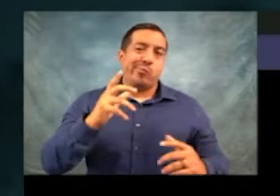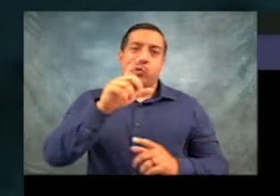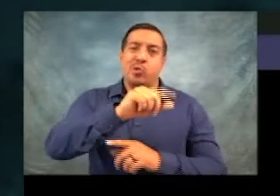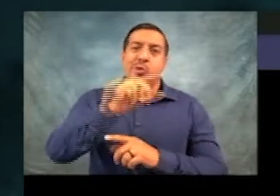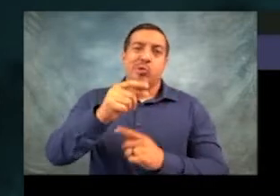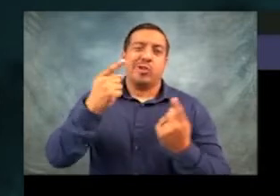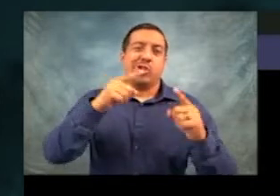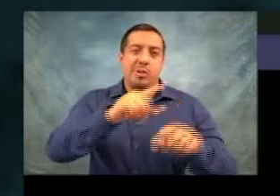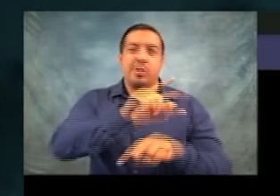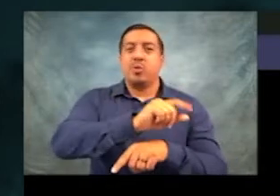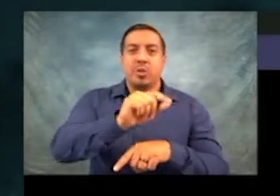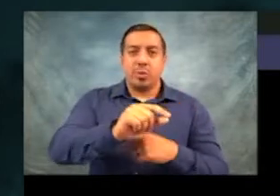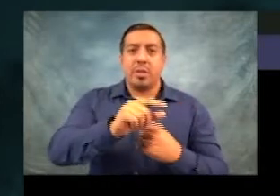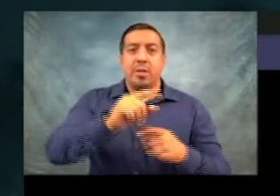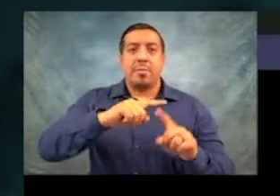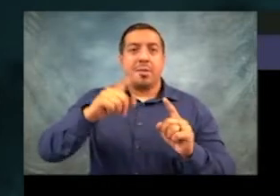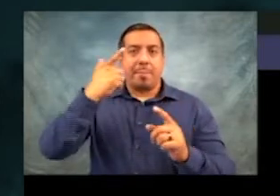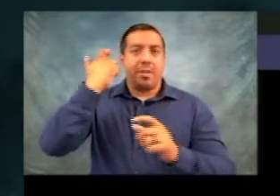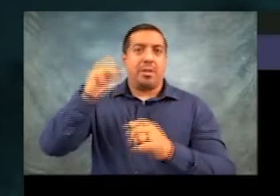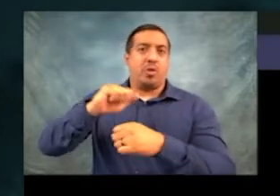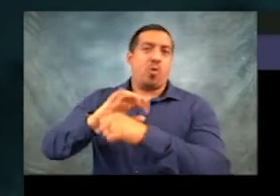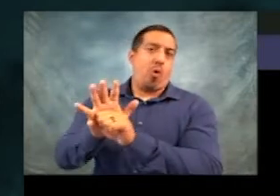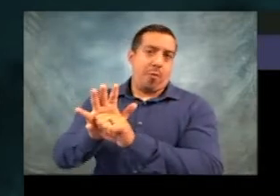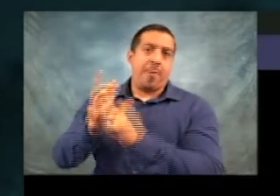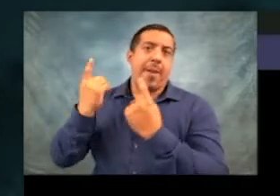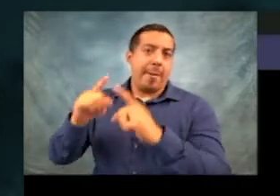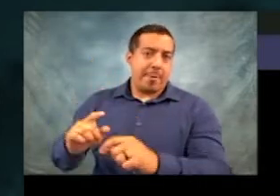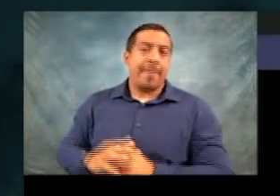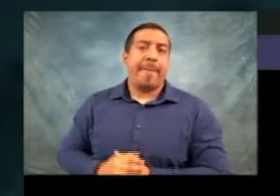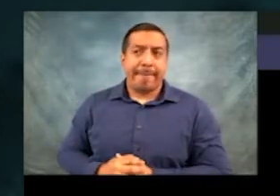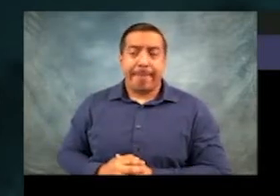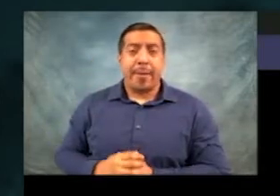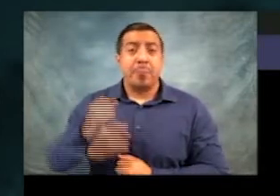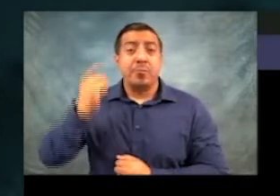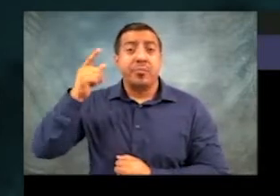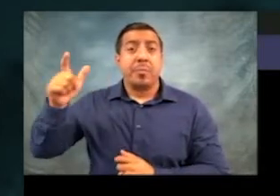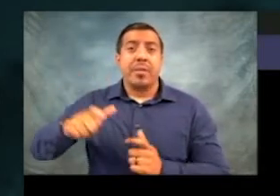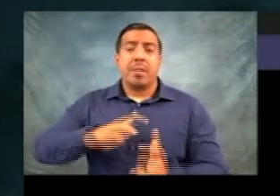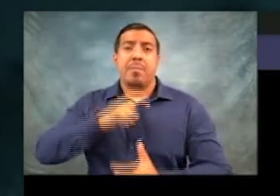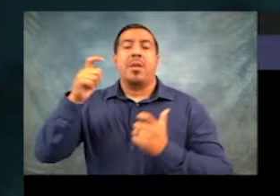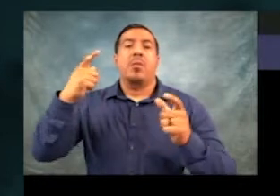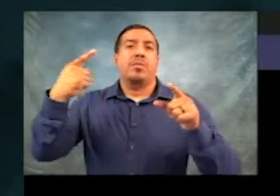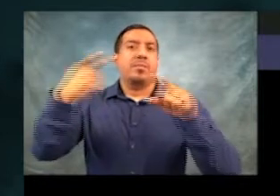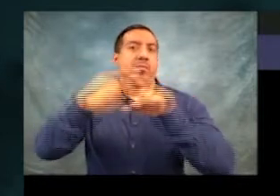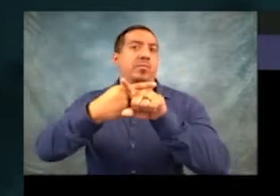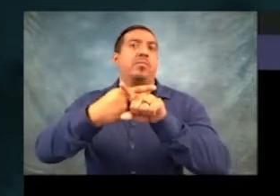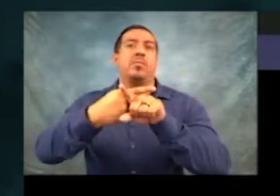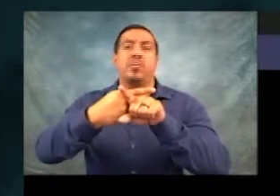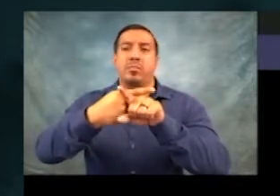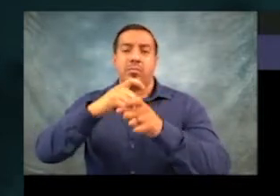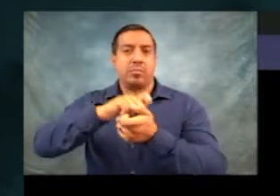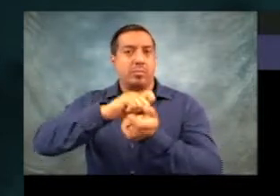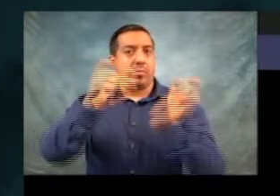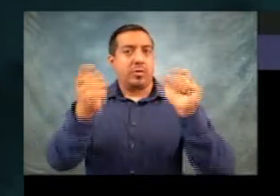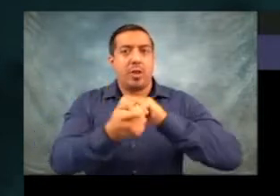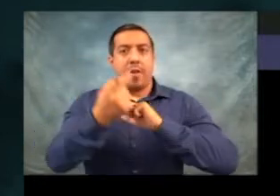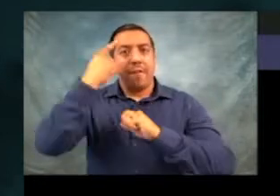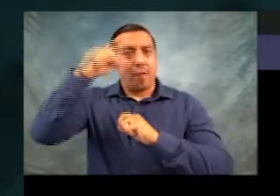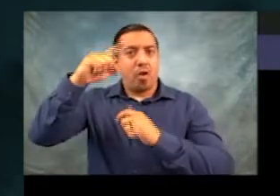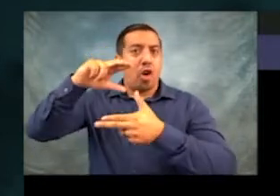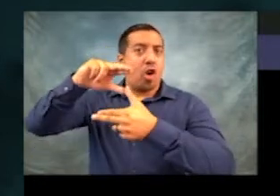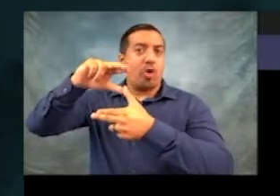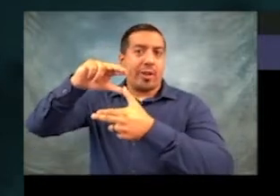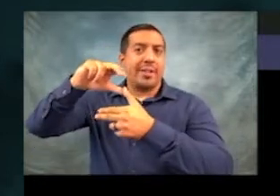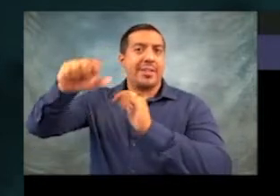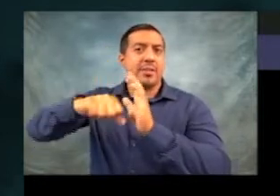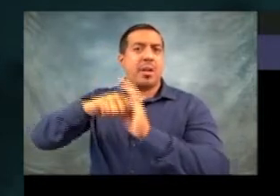2020 or during the global pandemic. But this was a big paradigm shift for the National Hurricane Center,